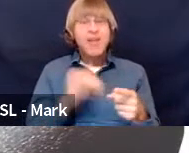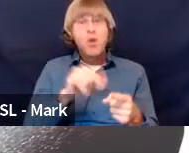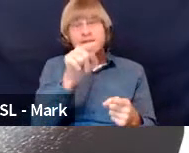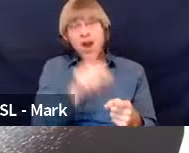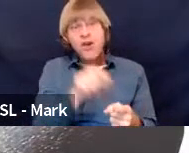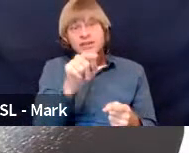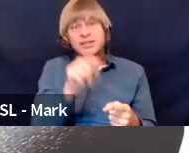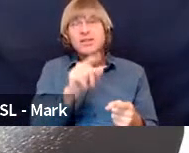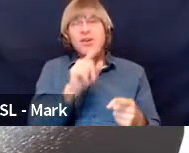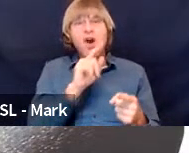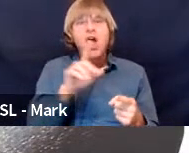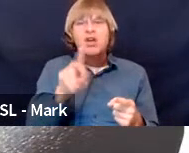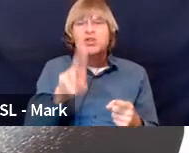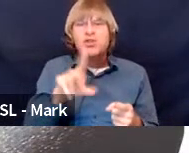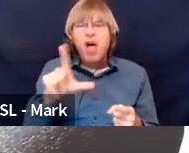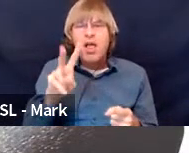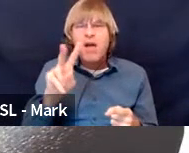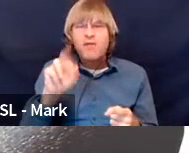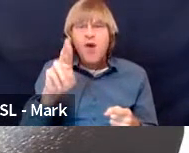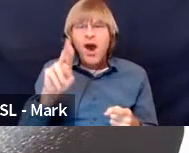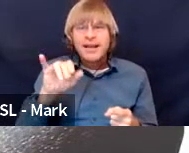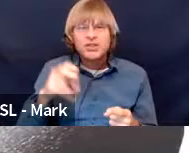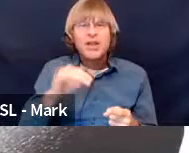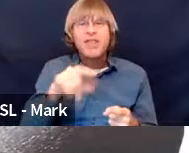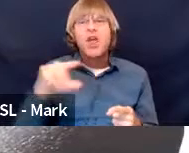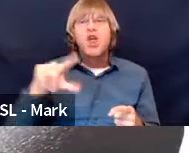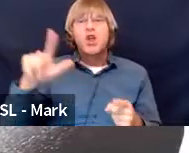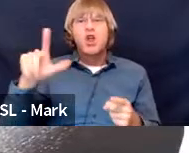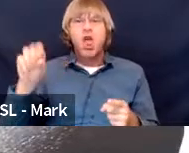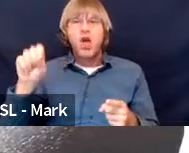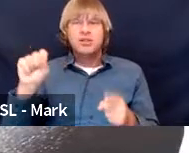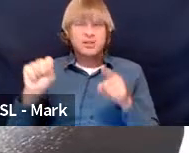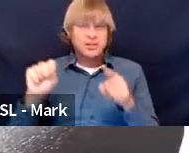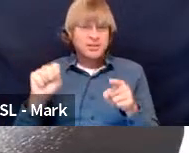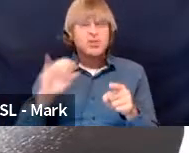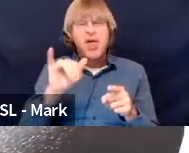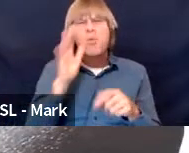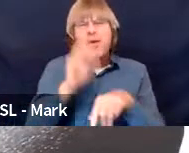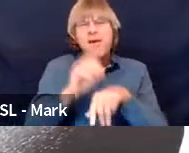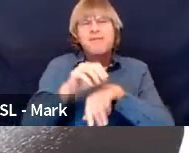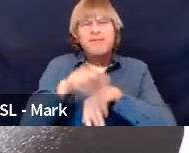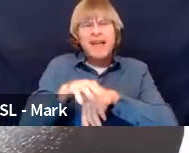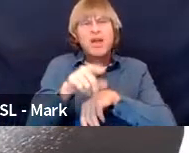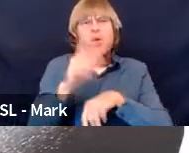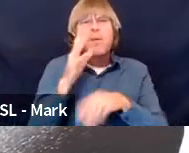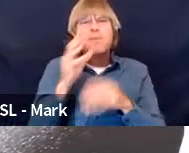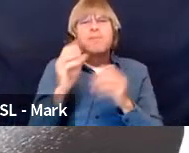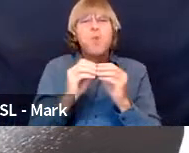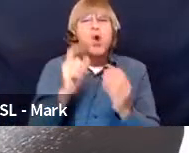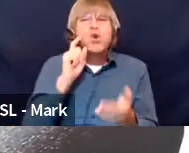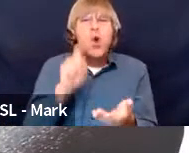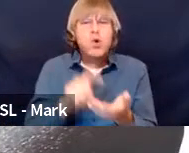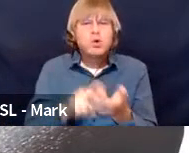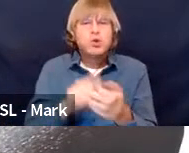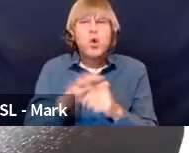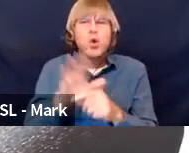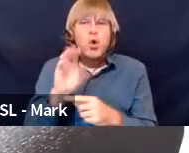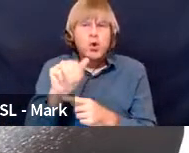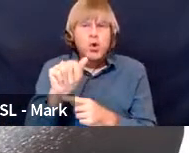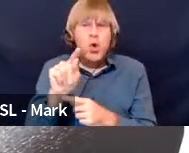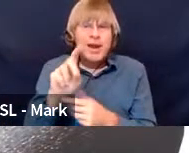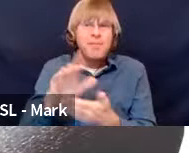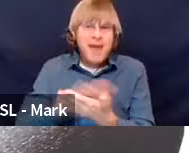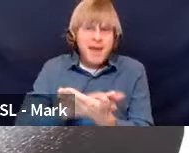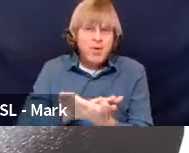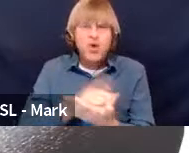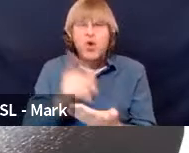are a dull varnish and this is a gloss varnish. So it will affect it. It is going to be more noticeable on coated paper. You